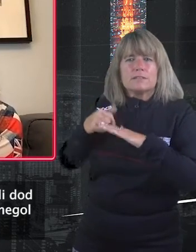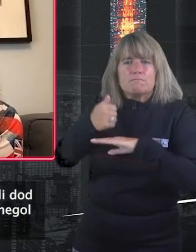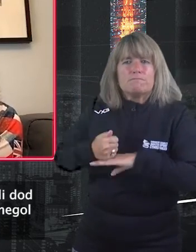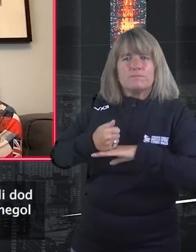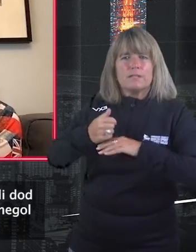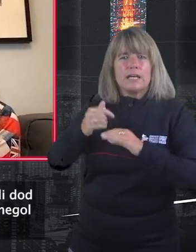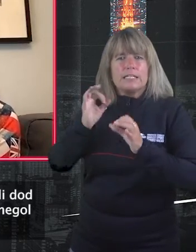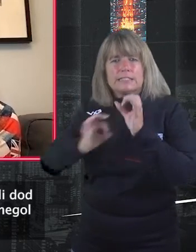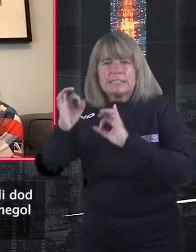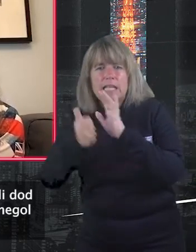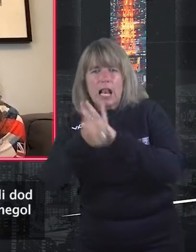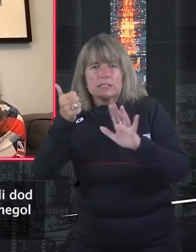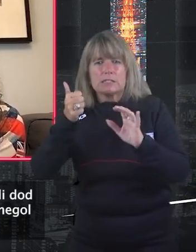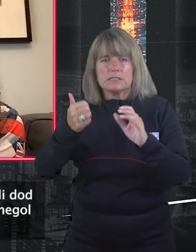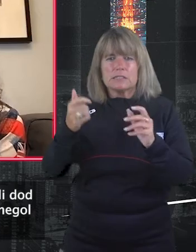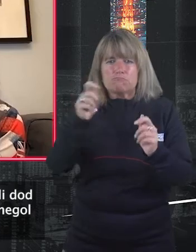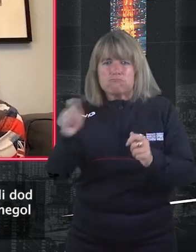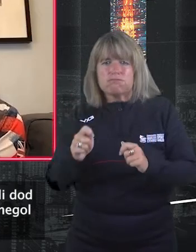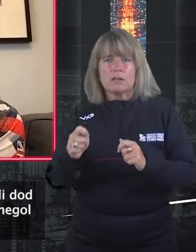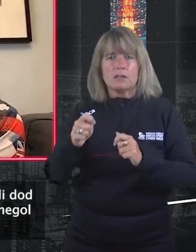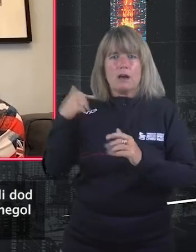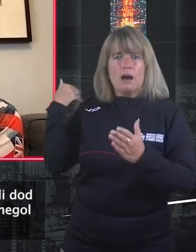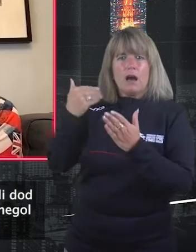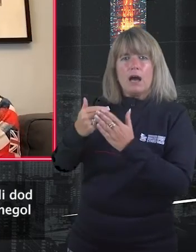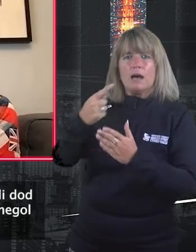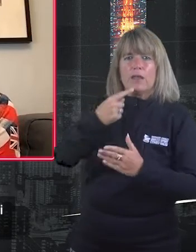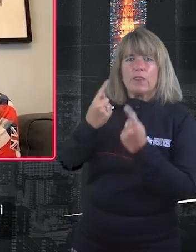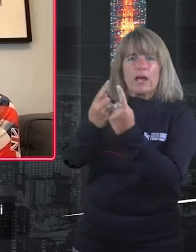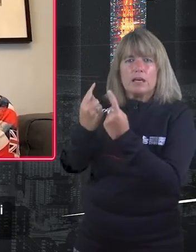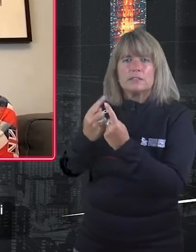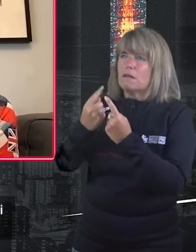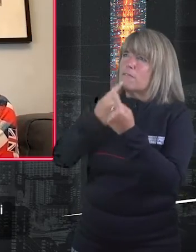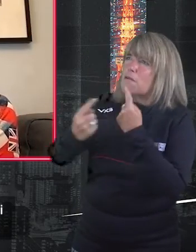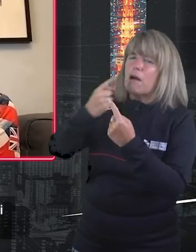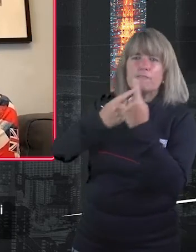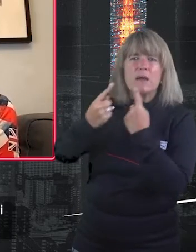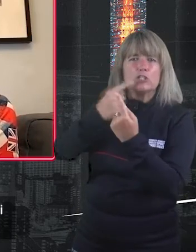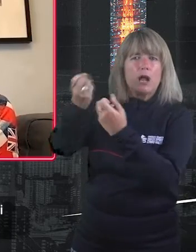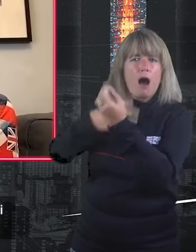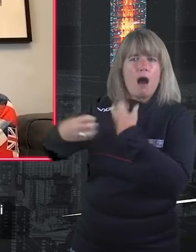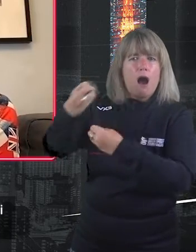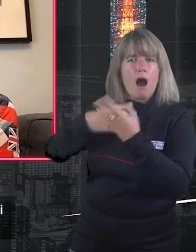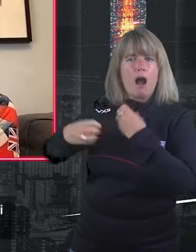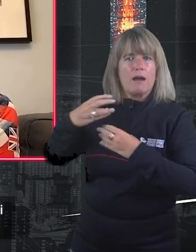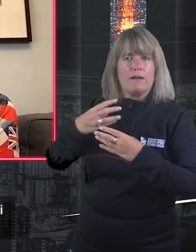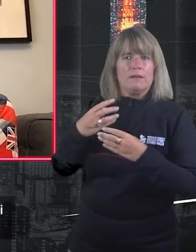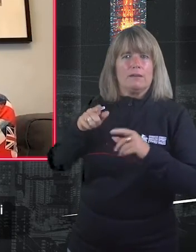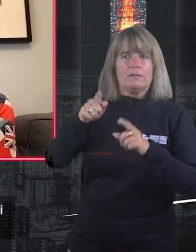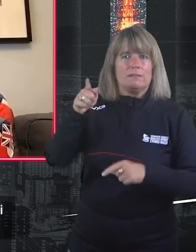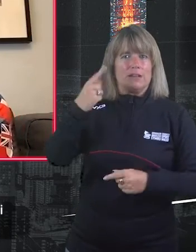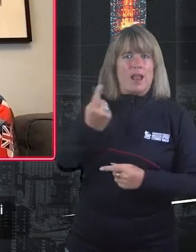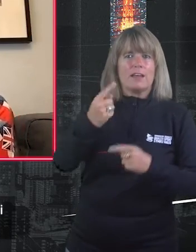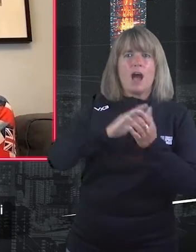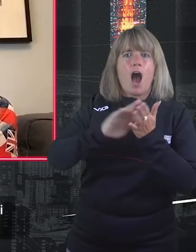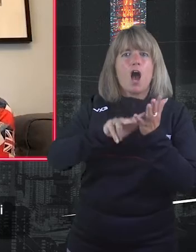alone coaching me and giving me the foundations and the technical skill that I needed. But you know, like, all the time he'd be telling me